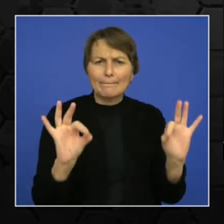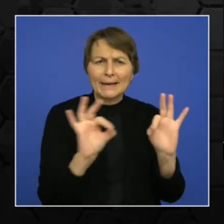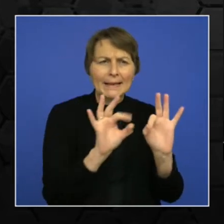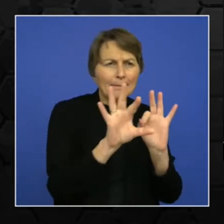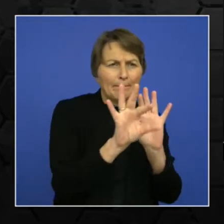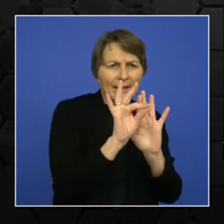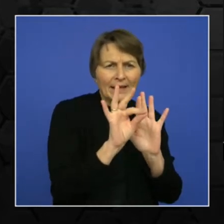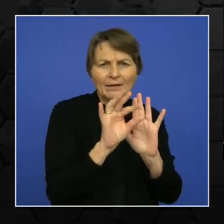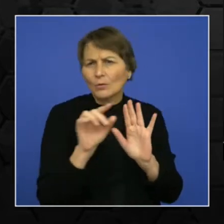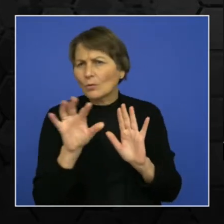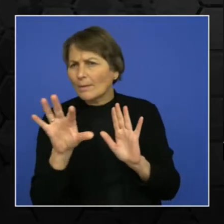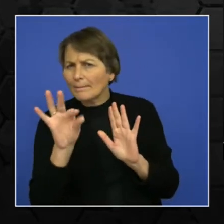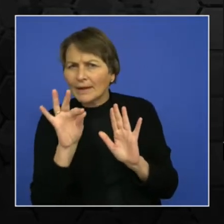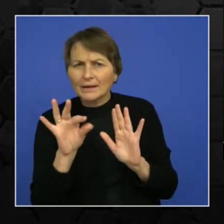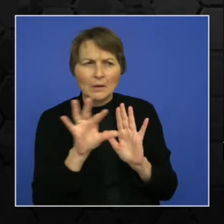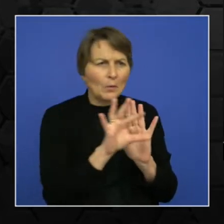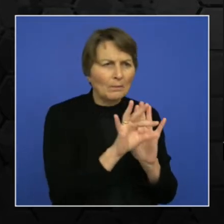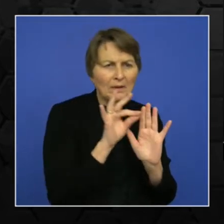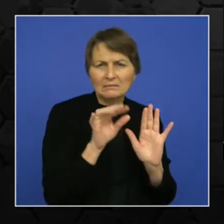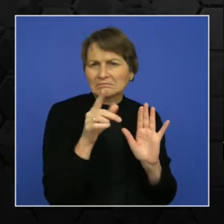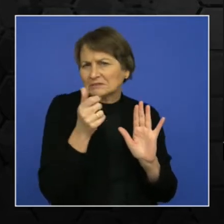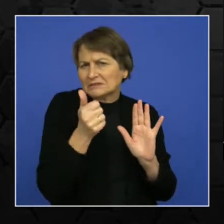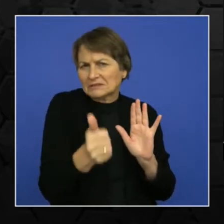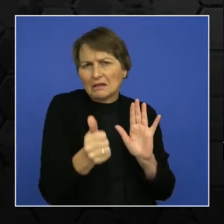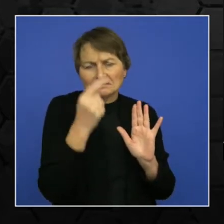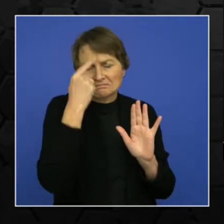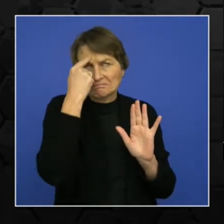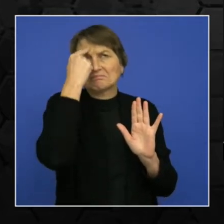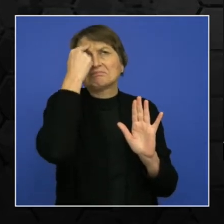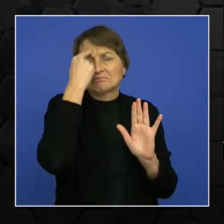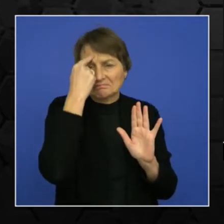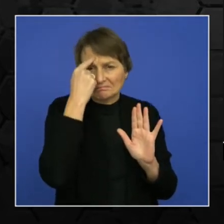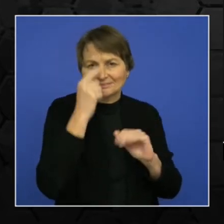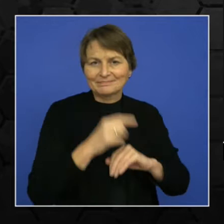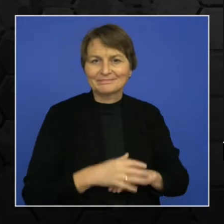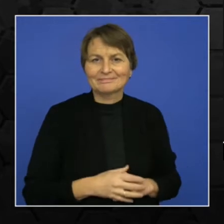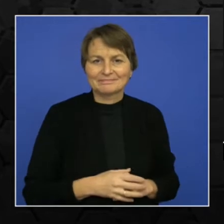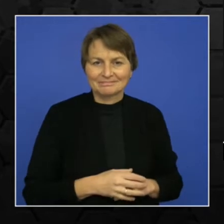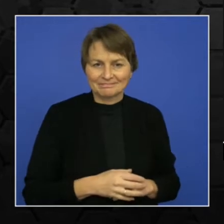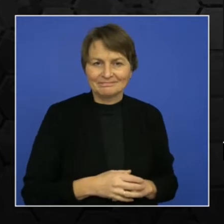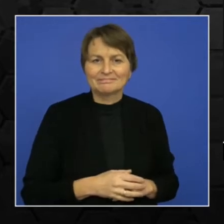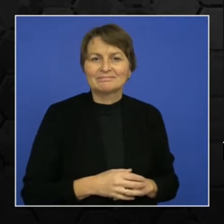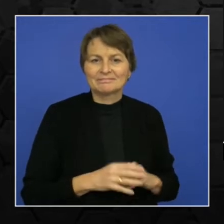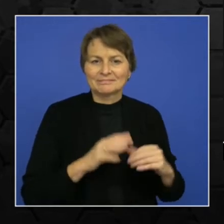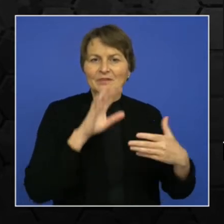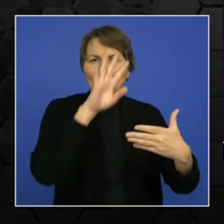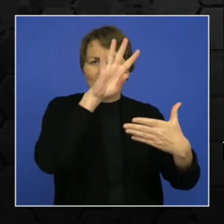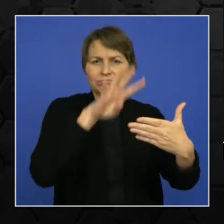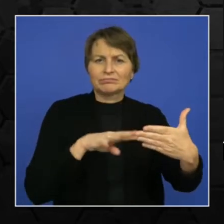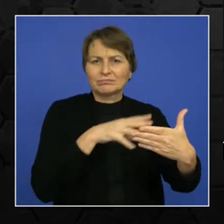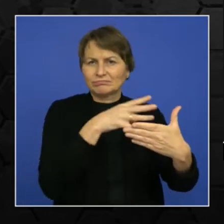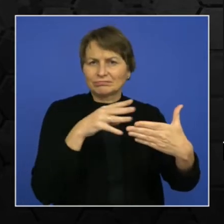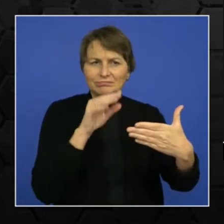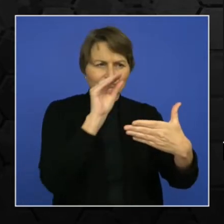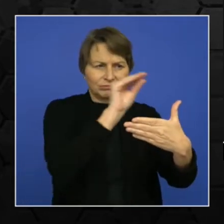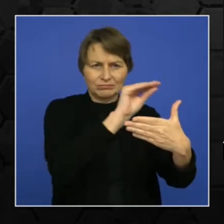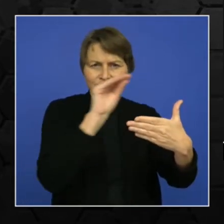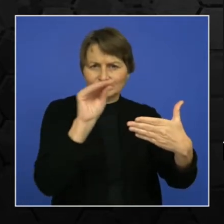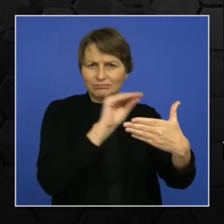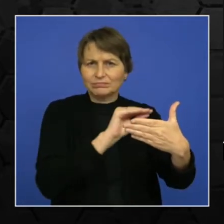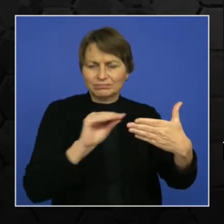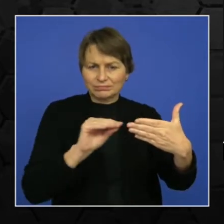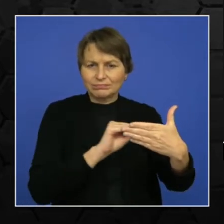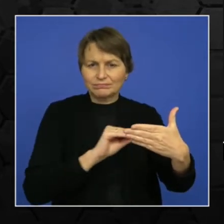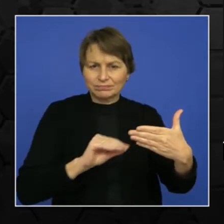or the other thing. So now I'll go ahead and create a new scenario. We'll be basically building a paramedic bot, which will take in the vitals